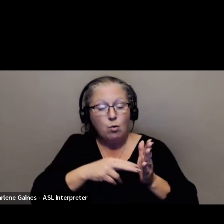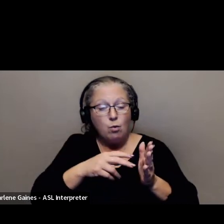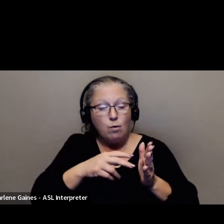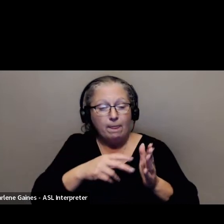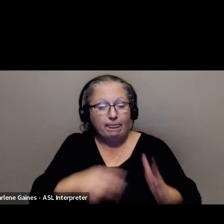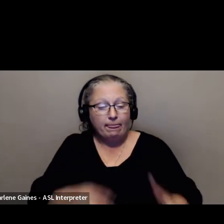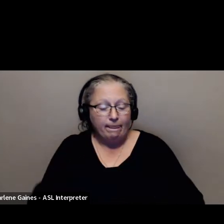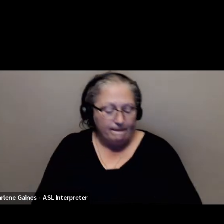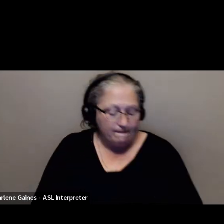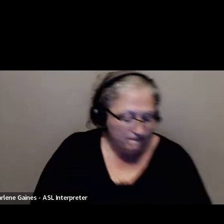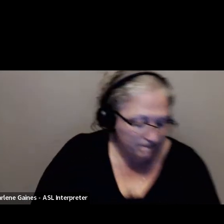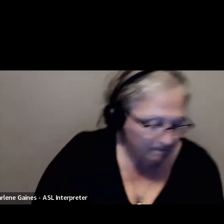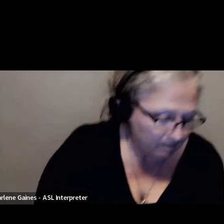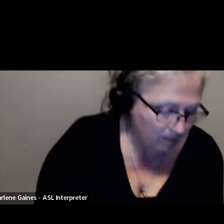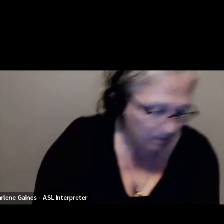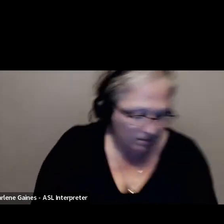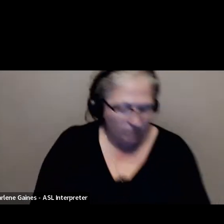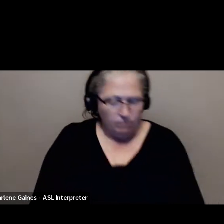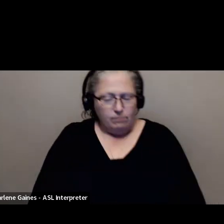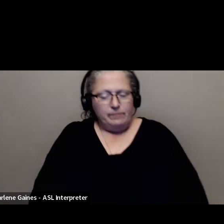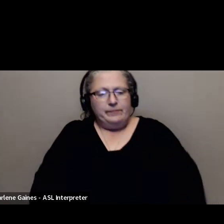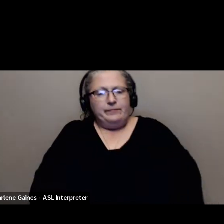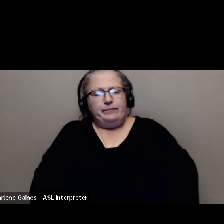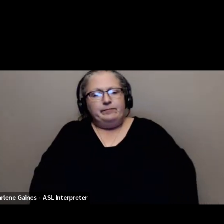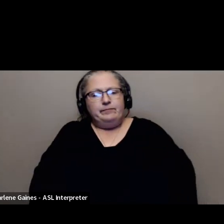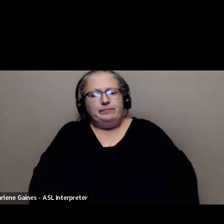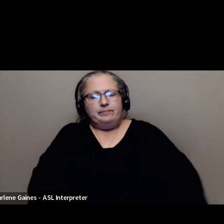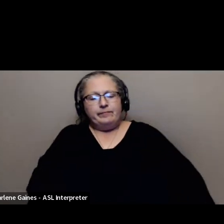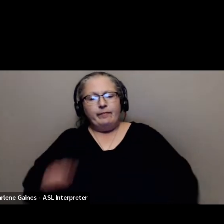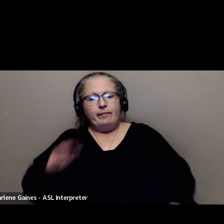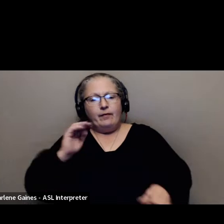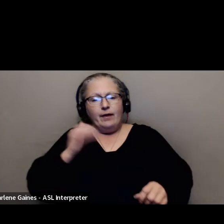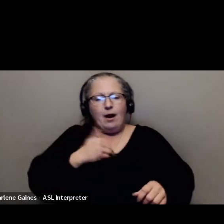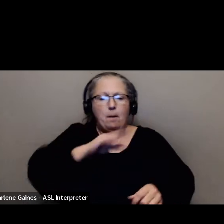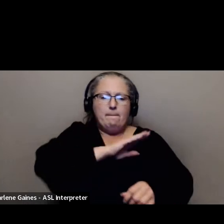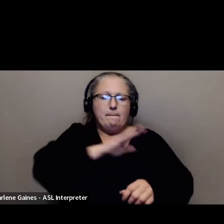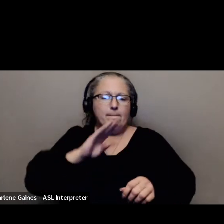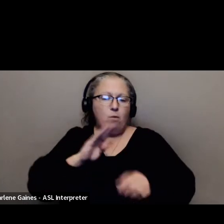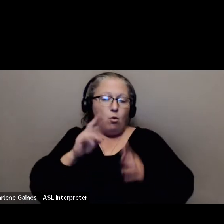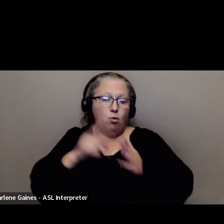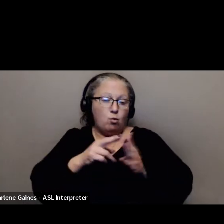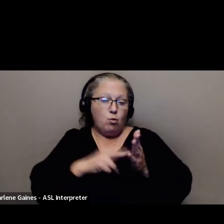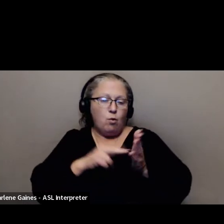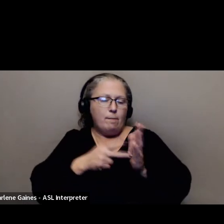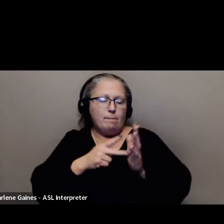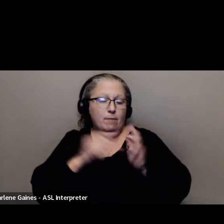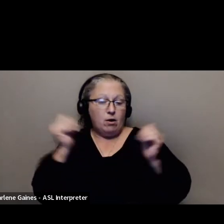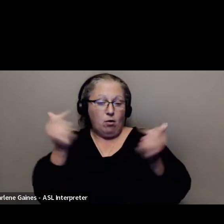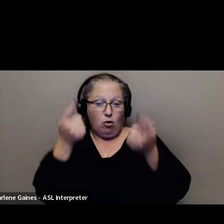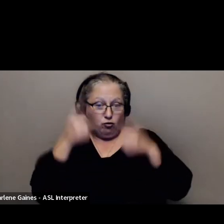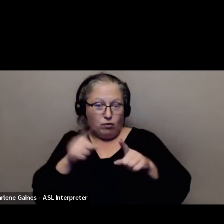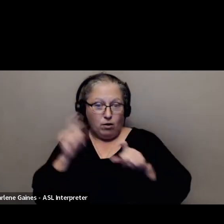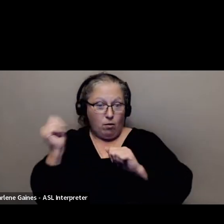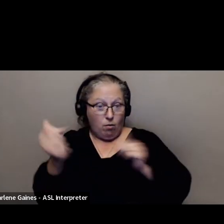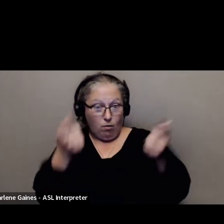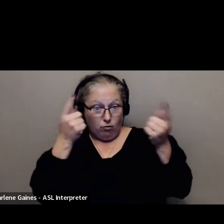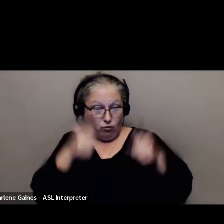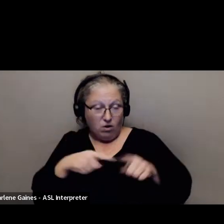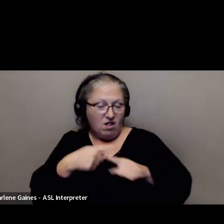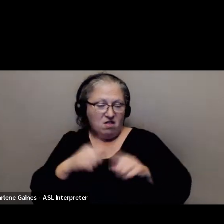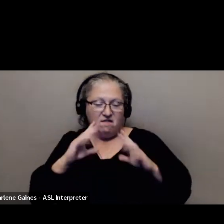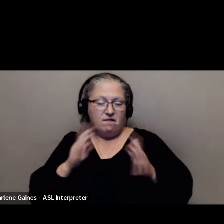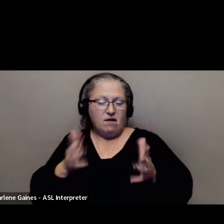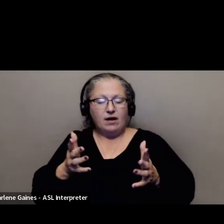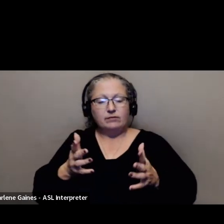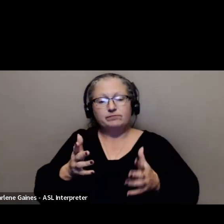of our board rule. Yeah, our board rule basically is consensus. So if we all have consensus, we're good. Okay.